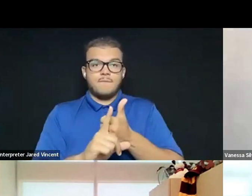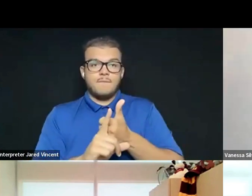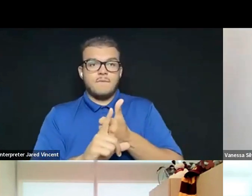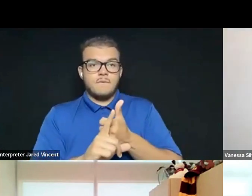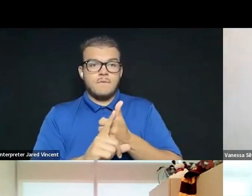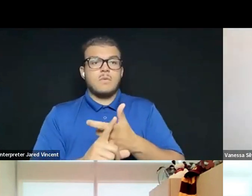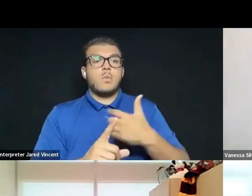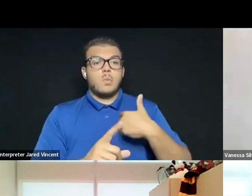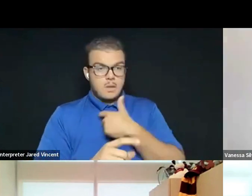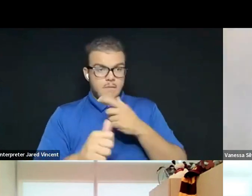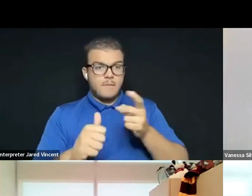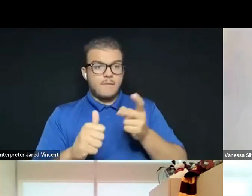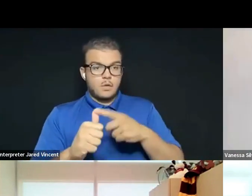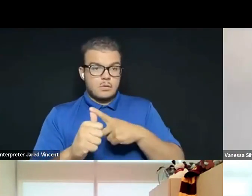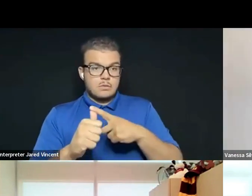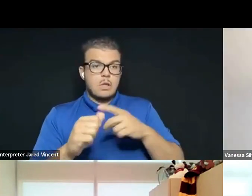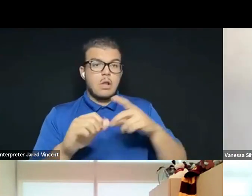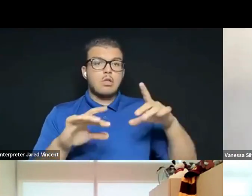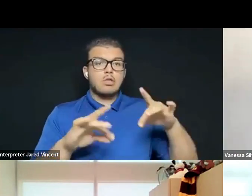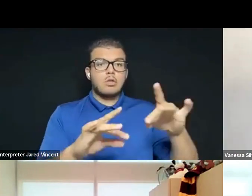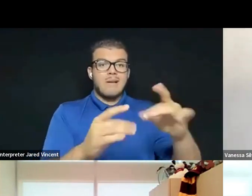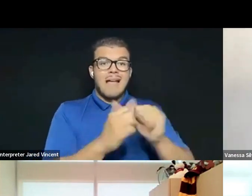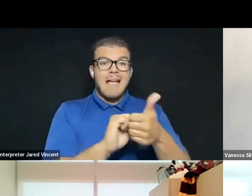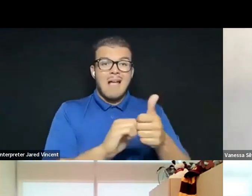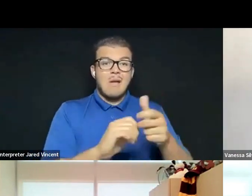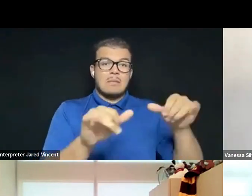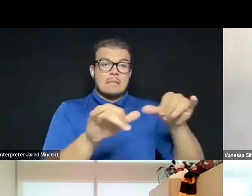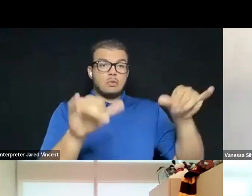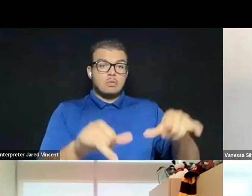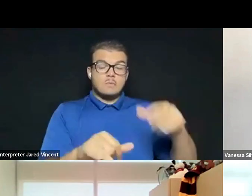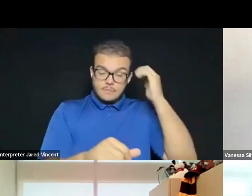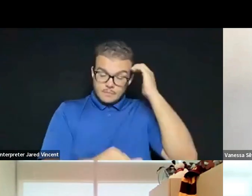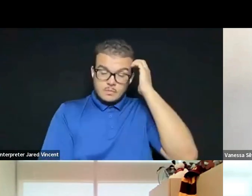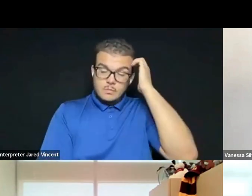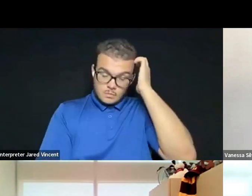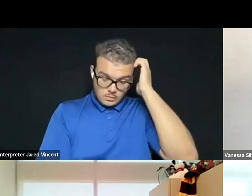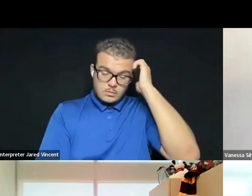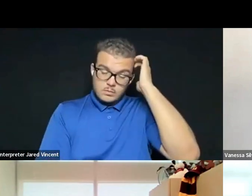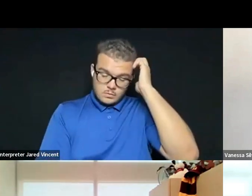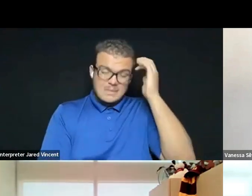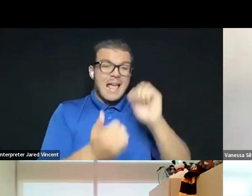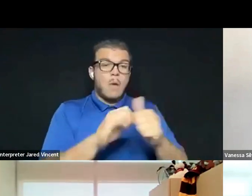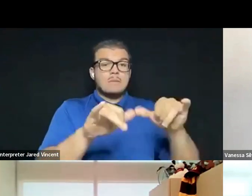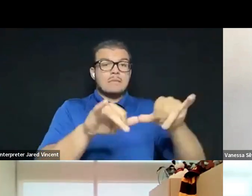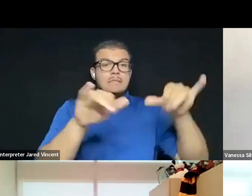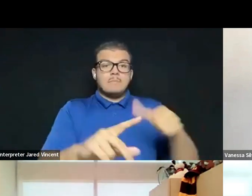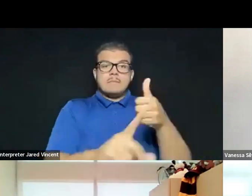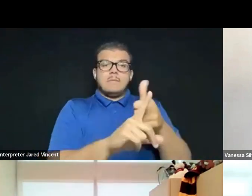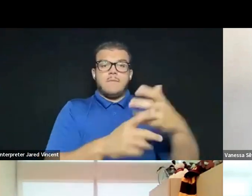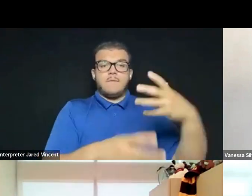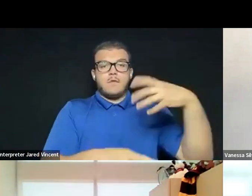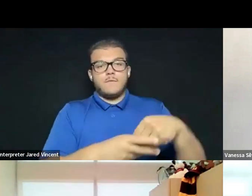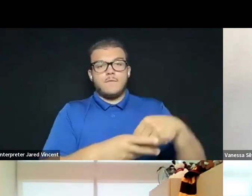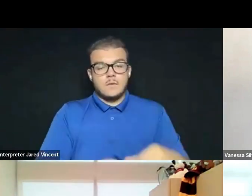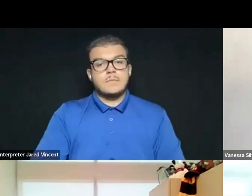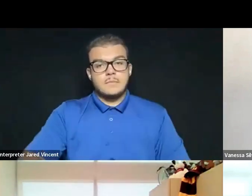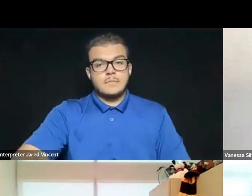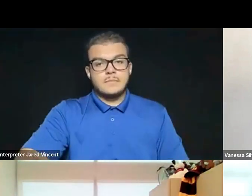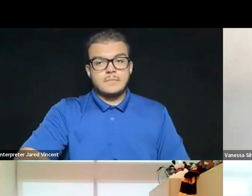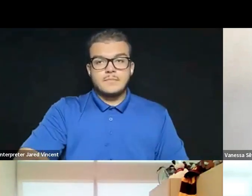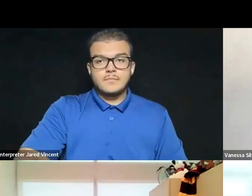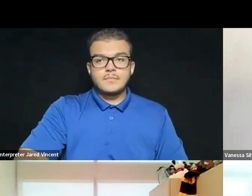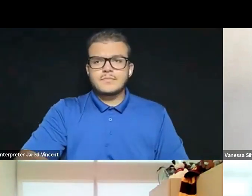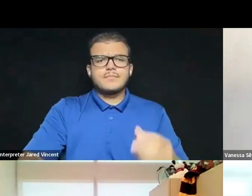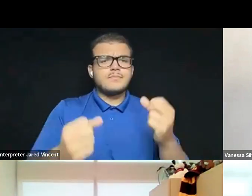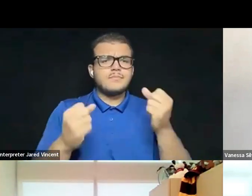had to first learn, how was the institute involved in this, the institution. So there are many diverse